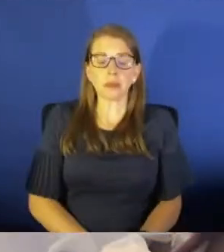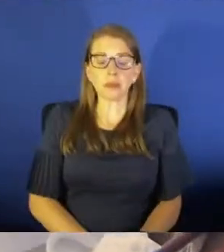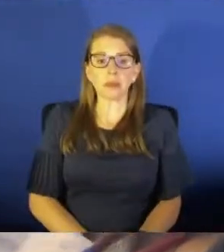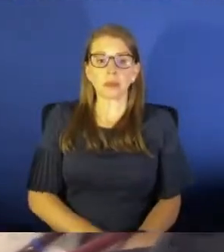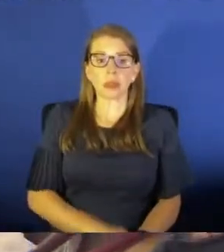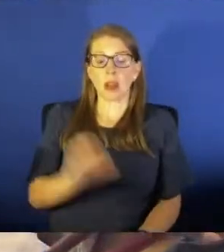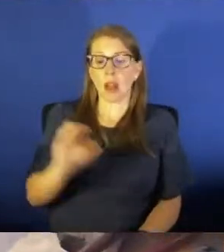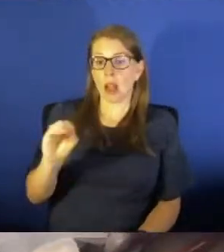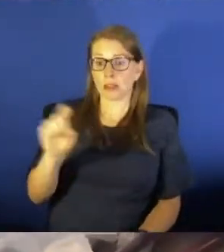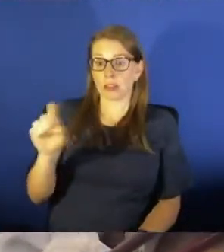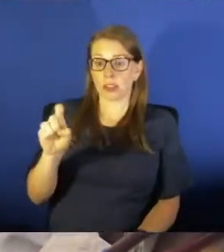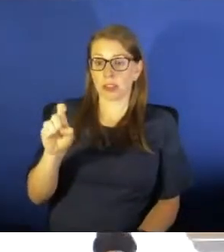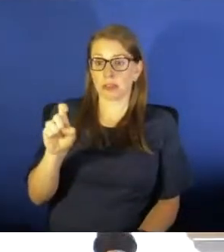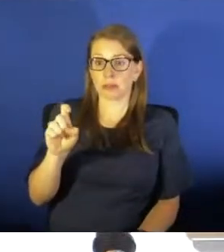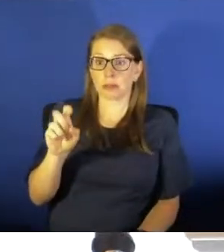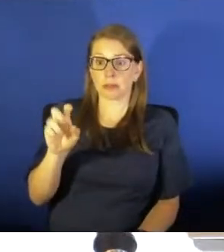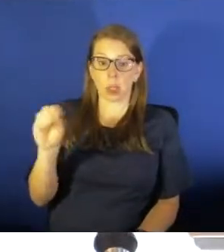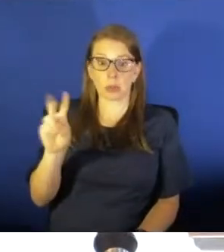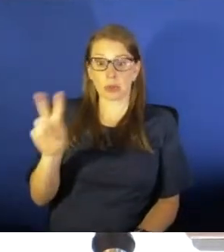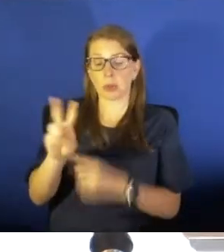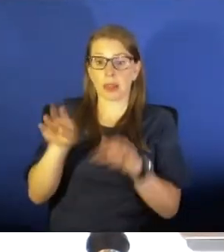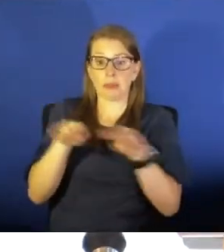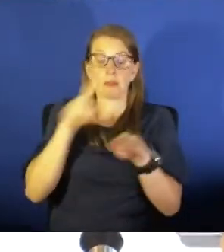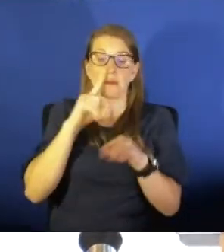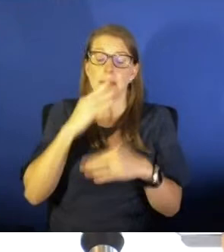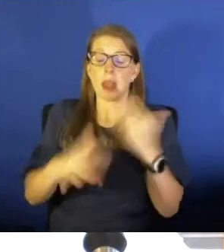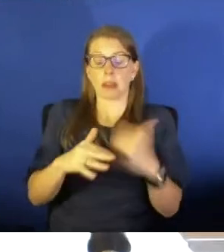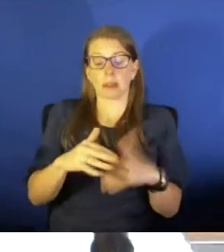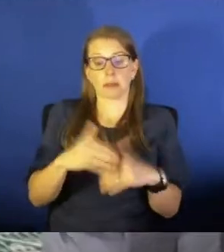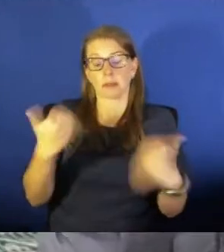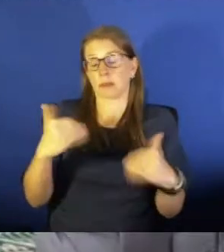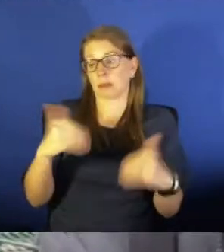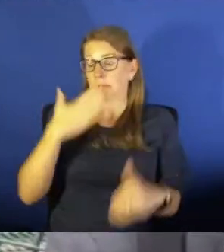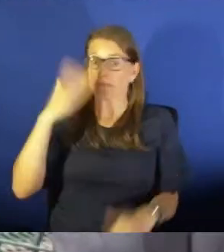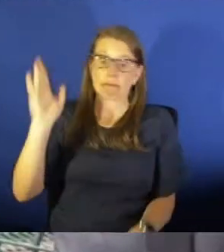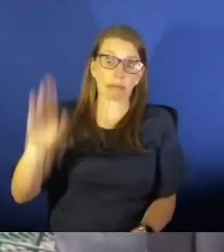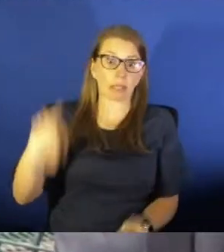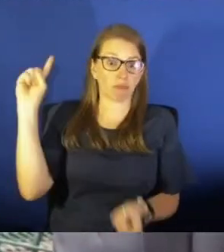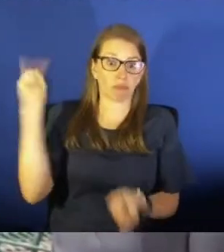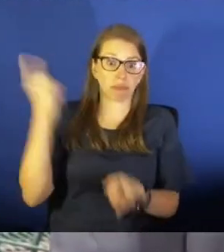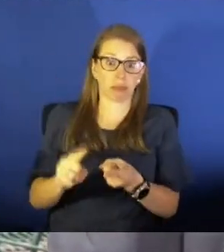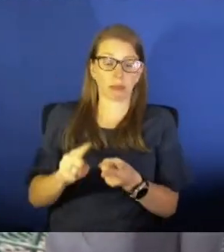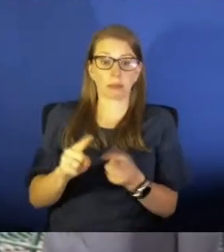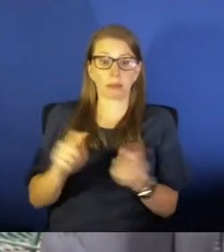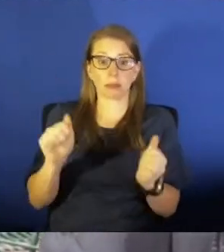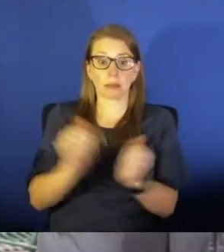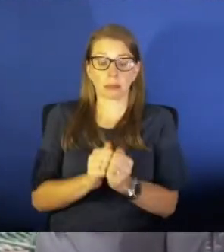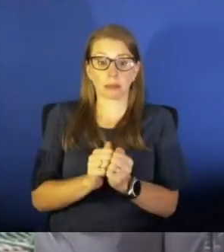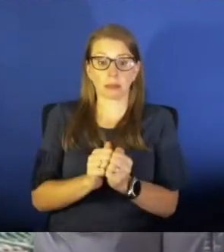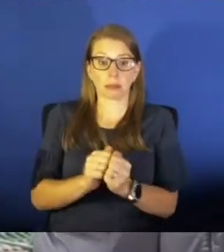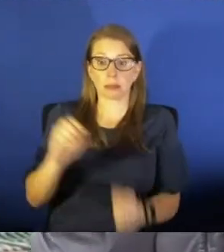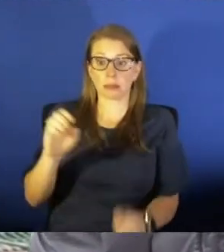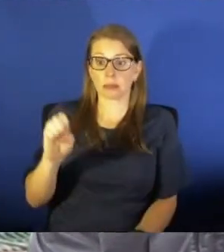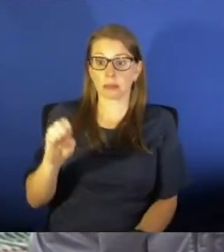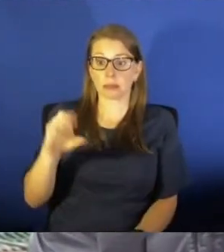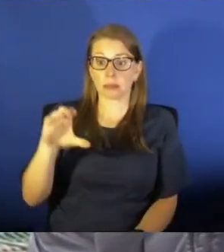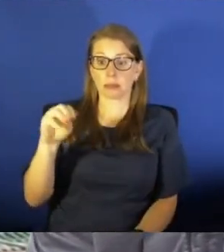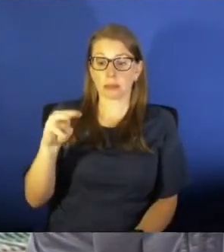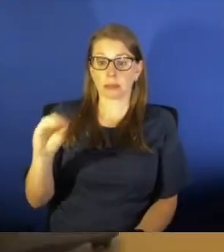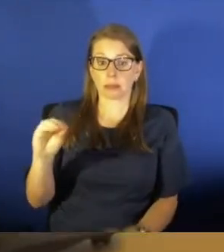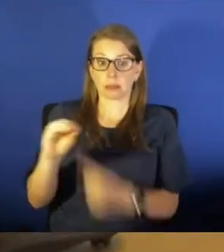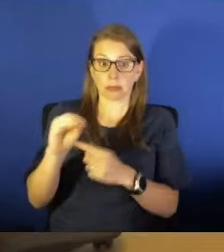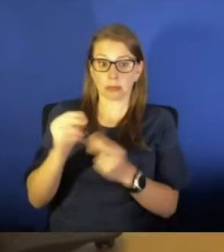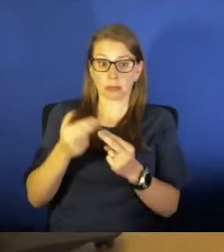levels for her blood was it was really bad, like low. But with the ECMO, it started to slowly climb